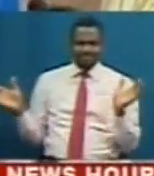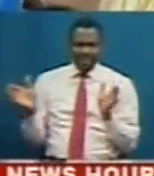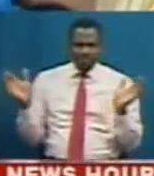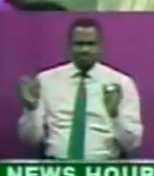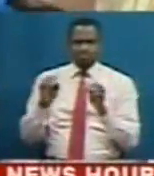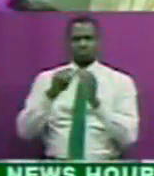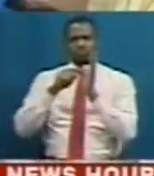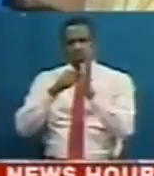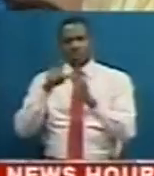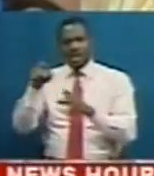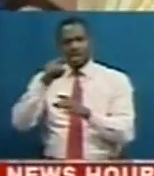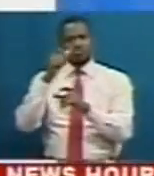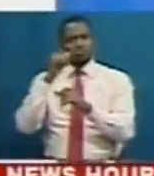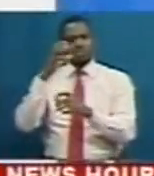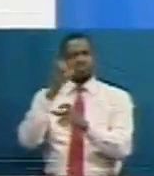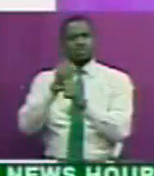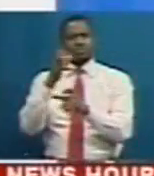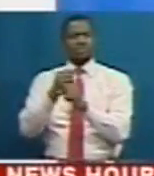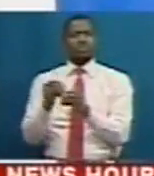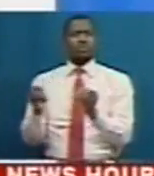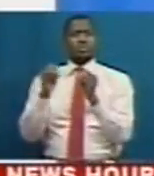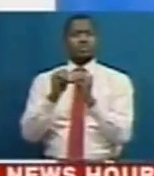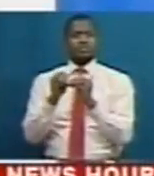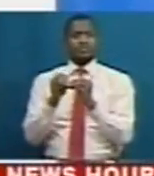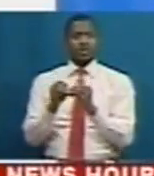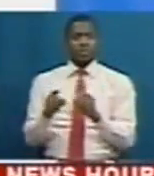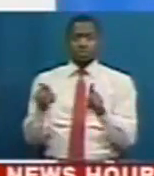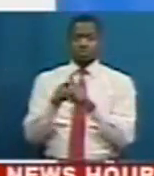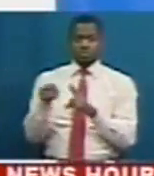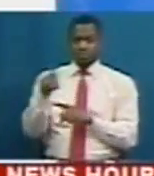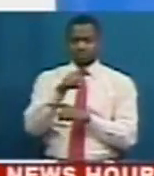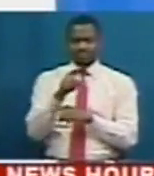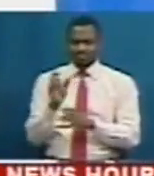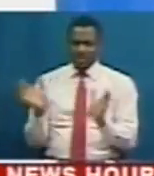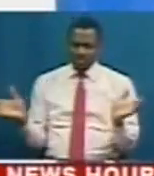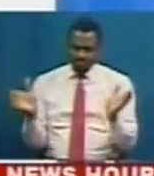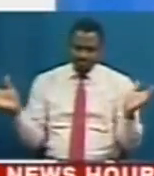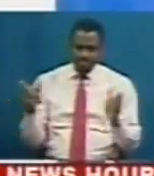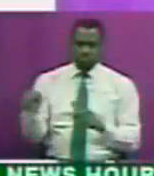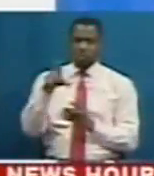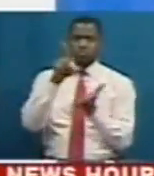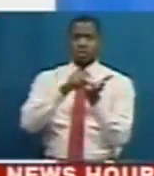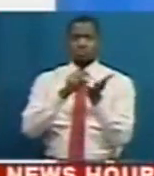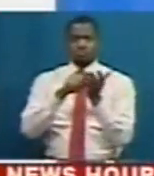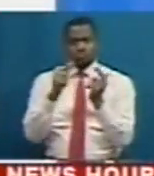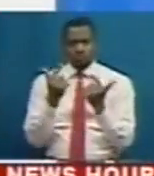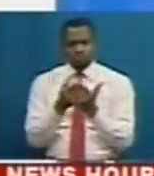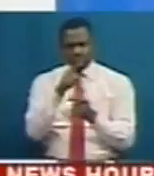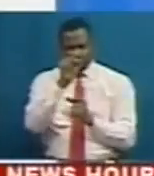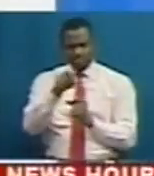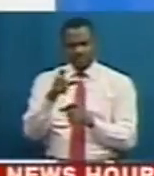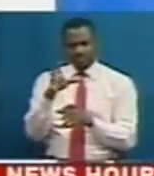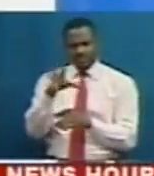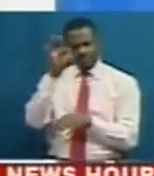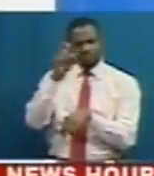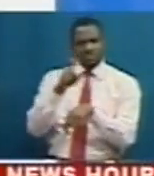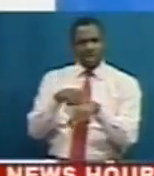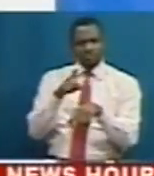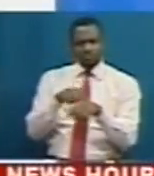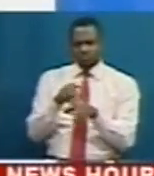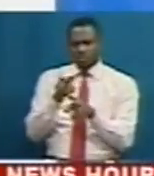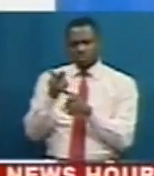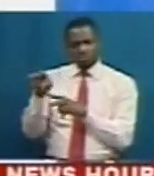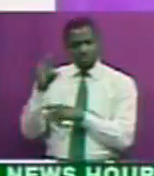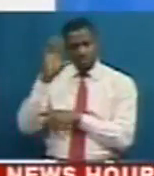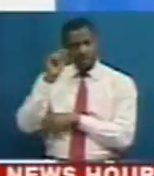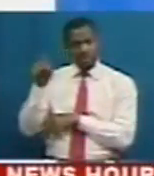to shed light on her achievements. Also want to particularly charge you, our colleagues in the media, to make time to